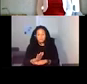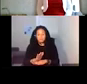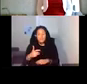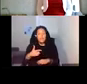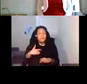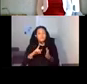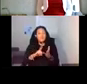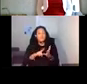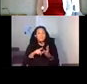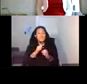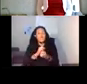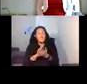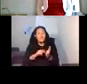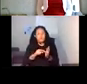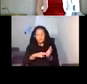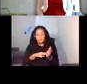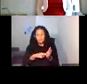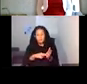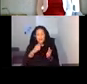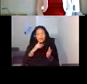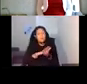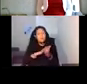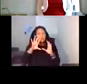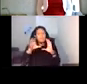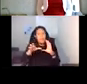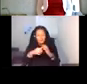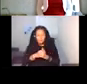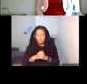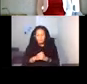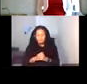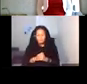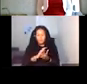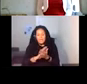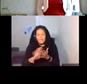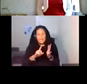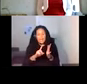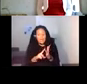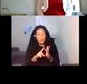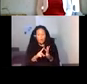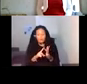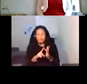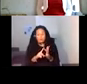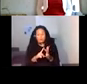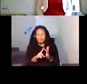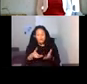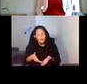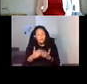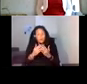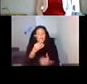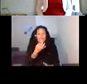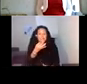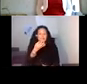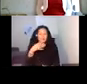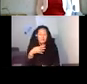in Luton, where she is honoured with a blue plaque. Hilda Ingold, born 1898, was